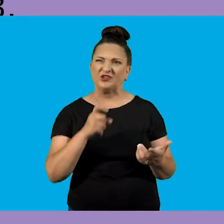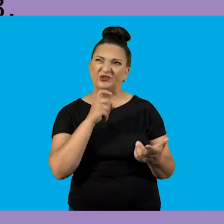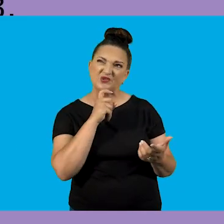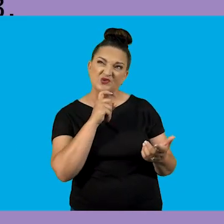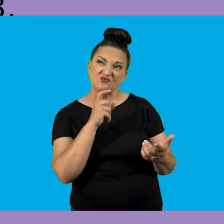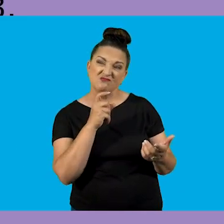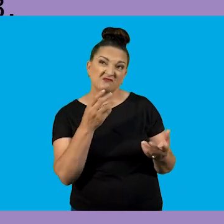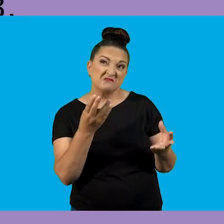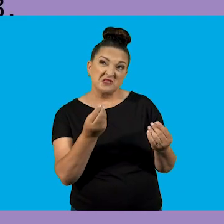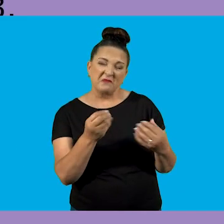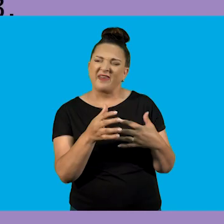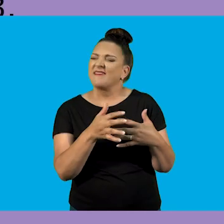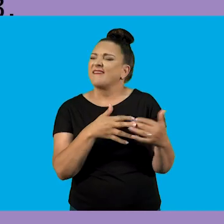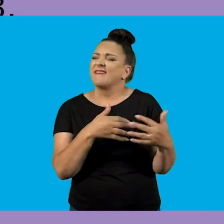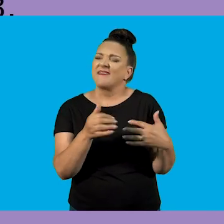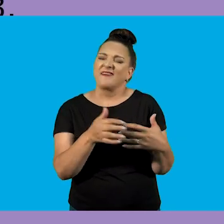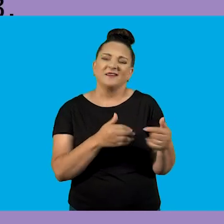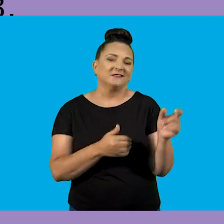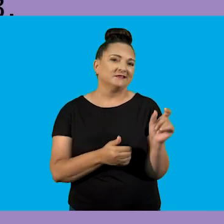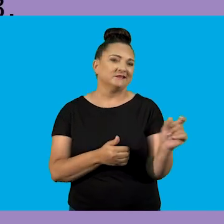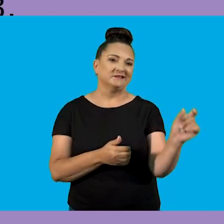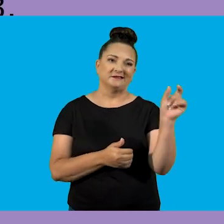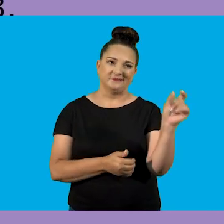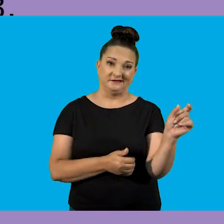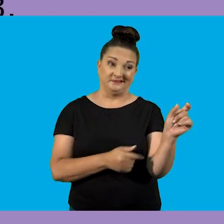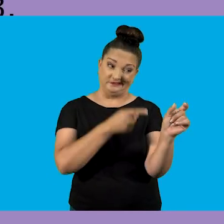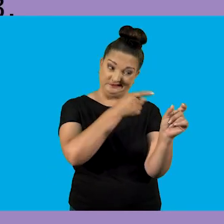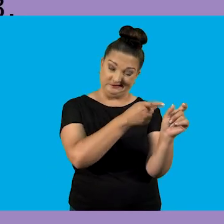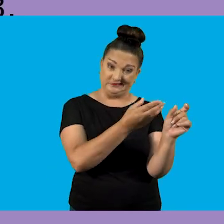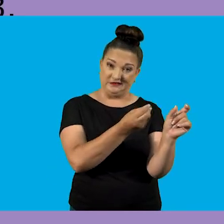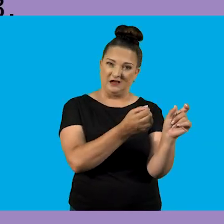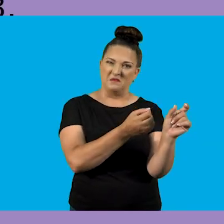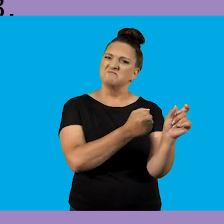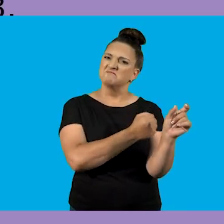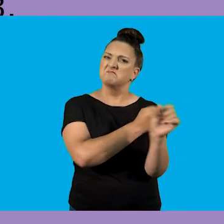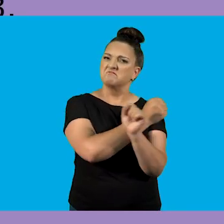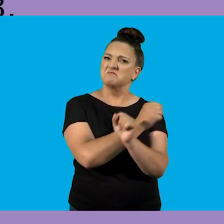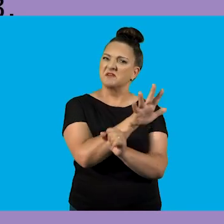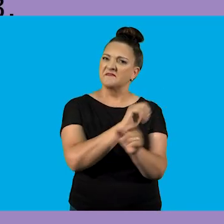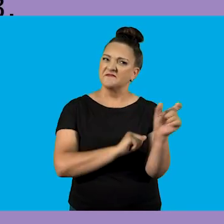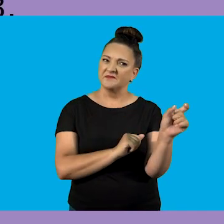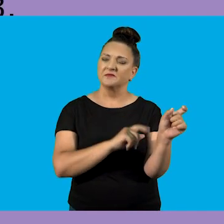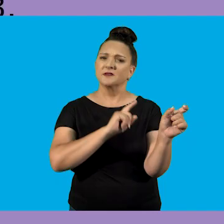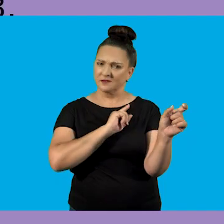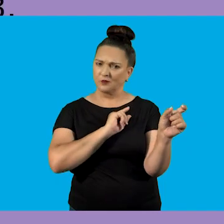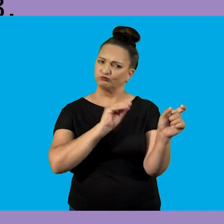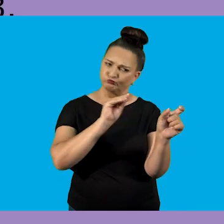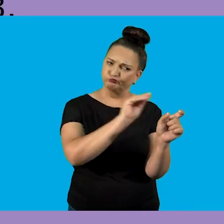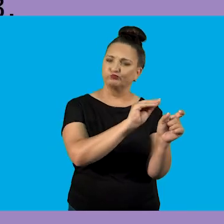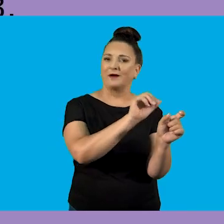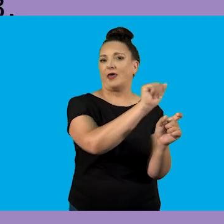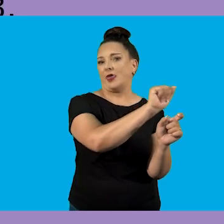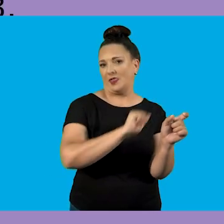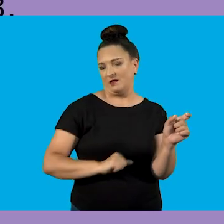use? We can use any number, but this number is going to be multiplied by 5. So I am going to use the letter A